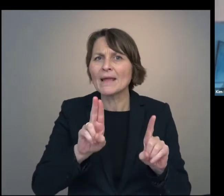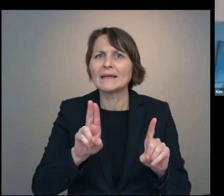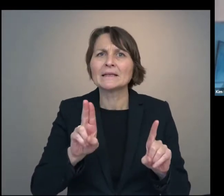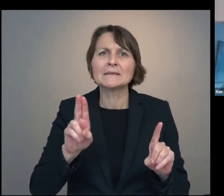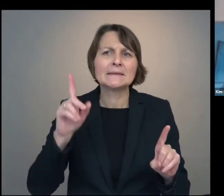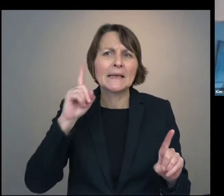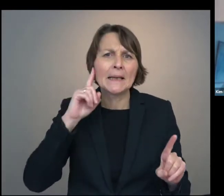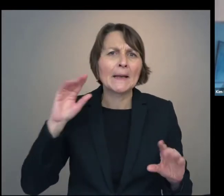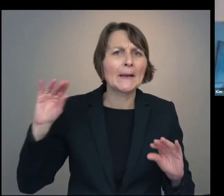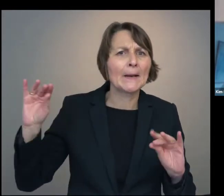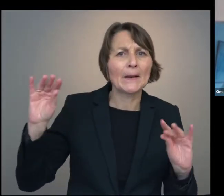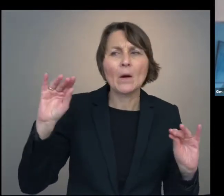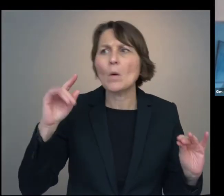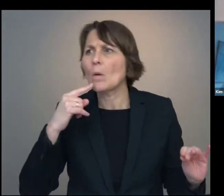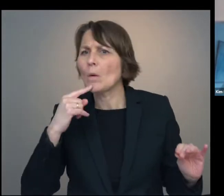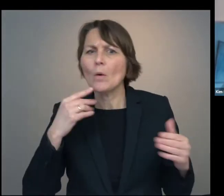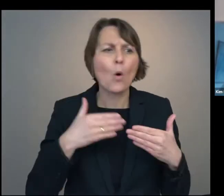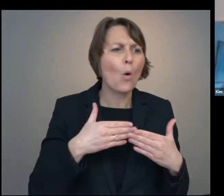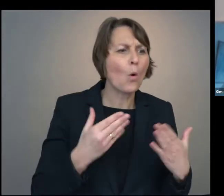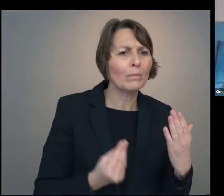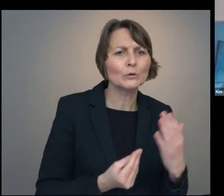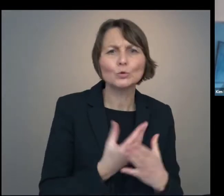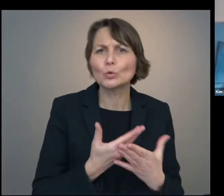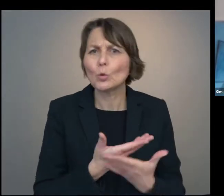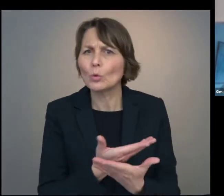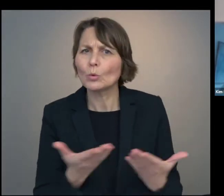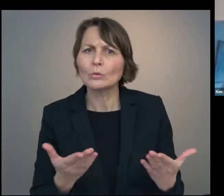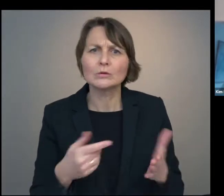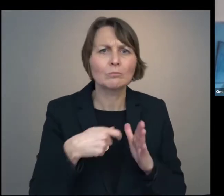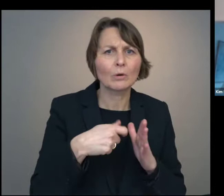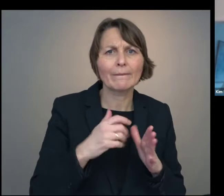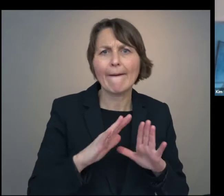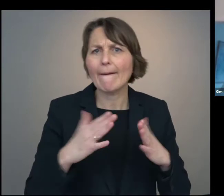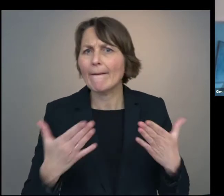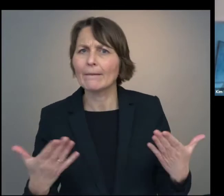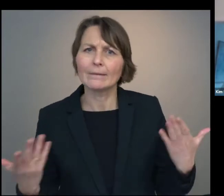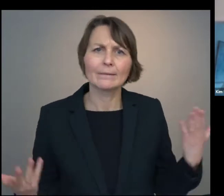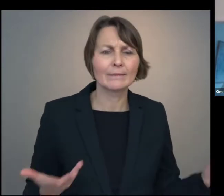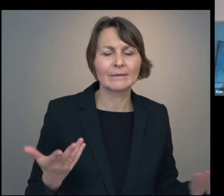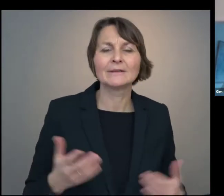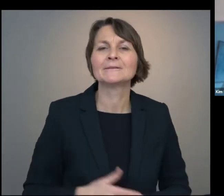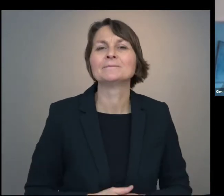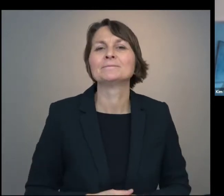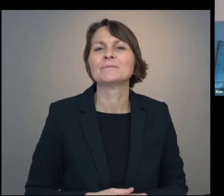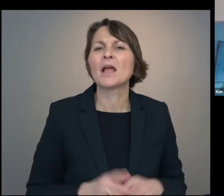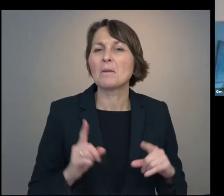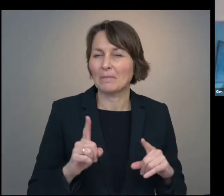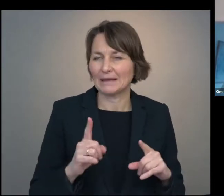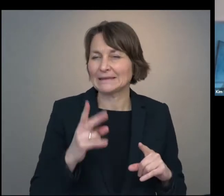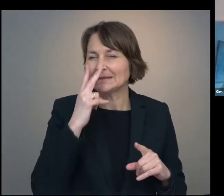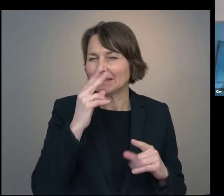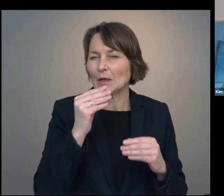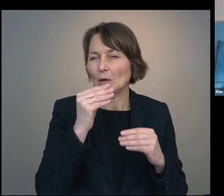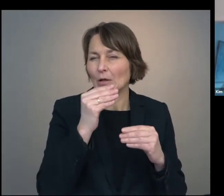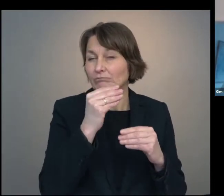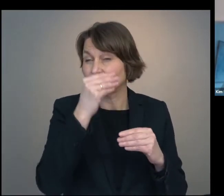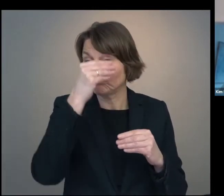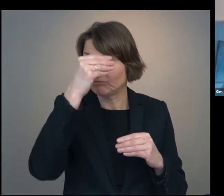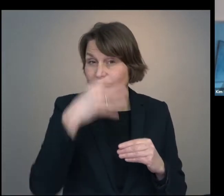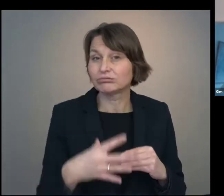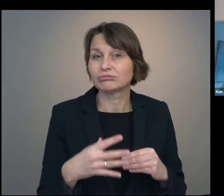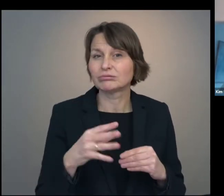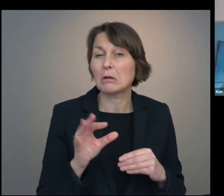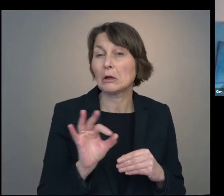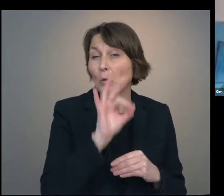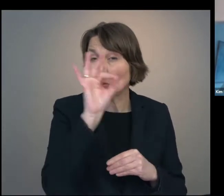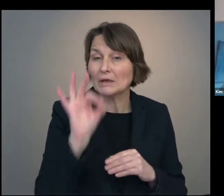would hear questions around the funding of open source projects in general. But I think, given the number of questions around